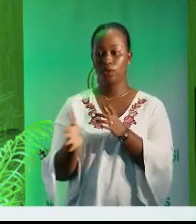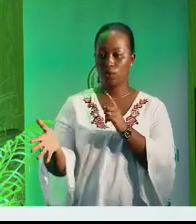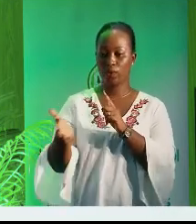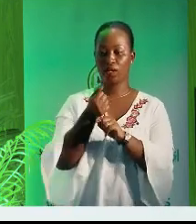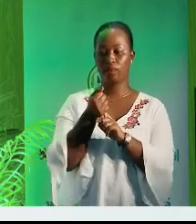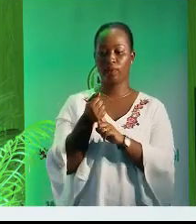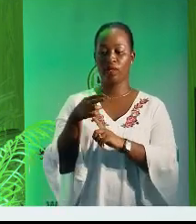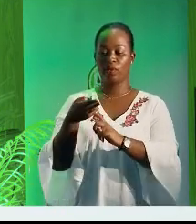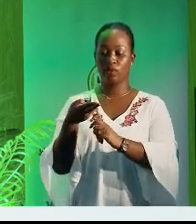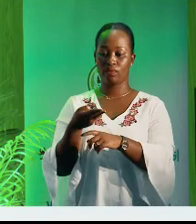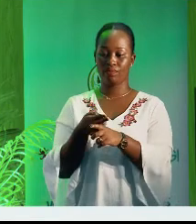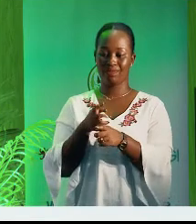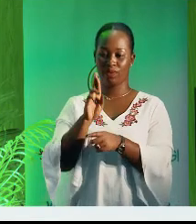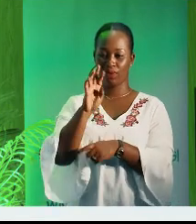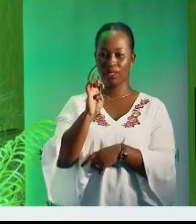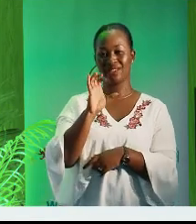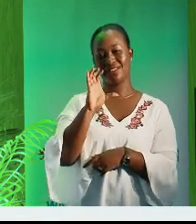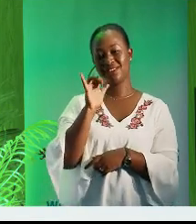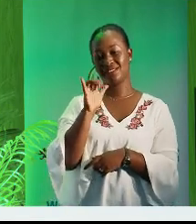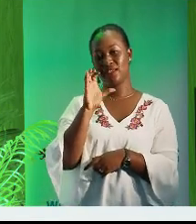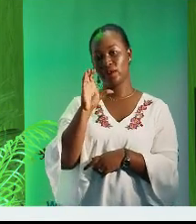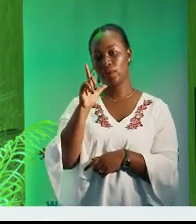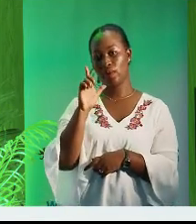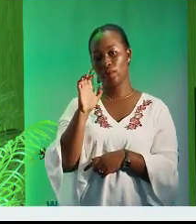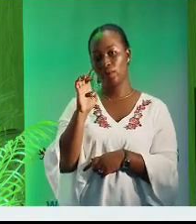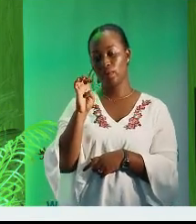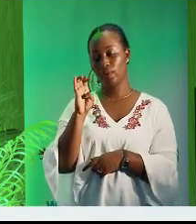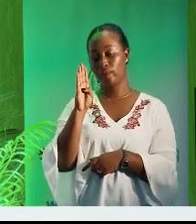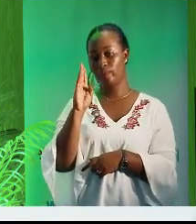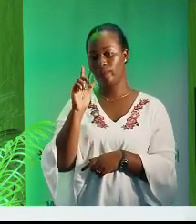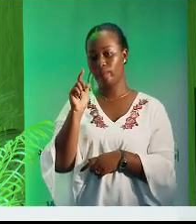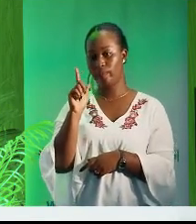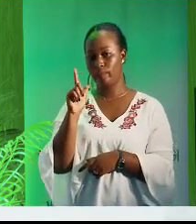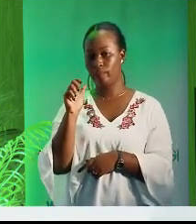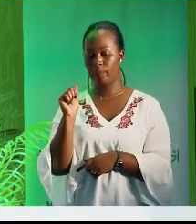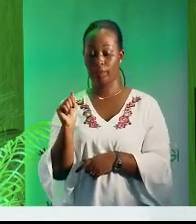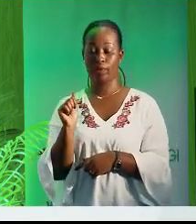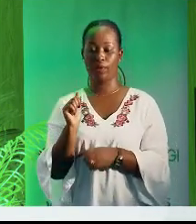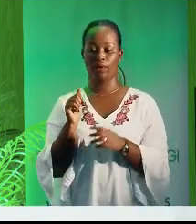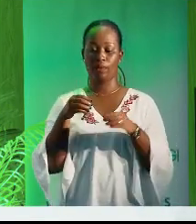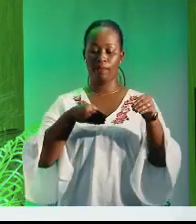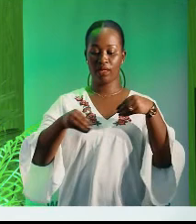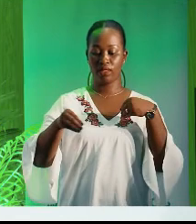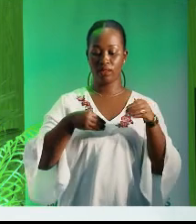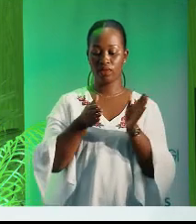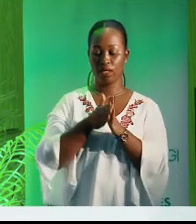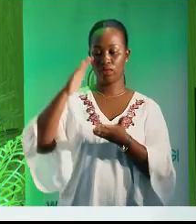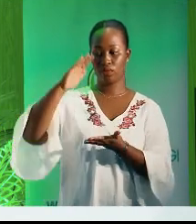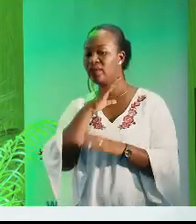recuperate recyclable materials, harness energy, and reduce landfill